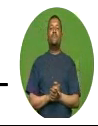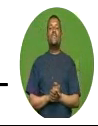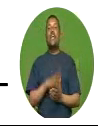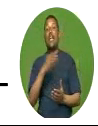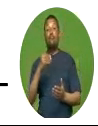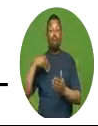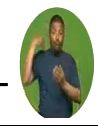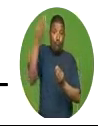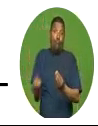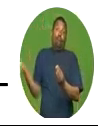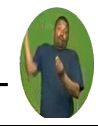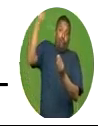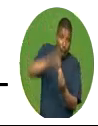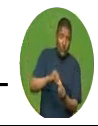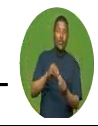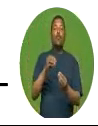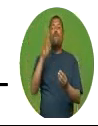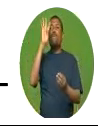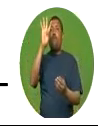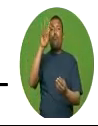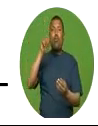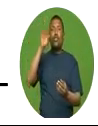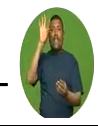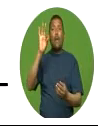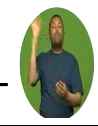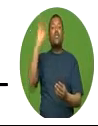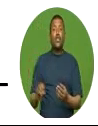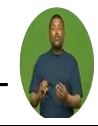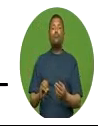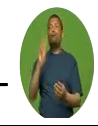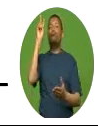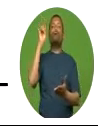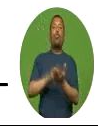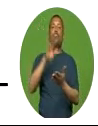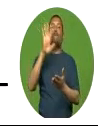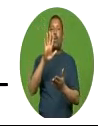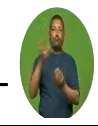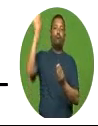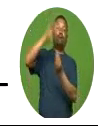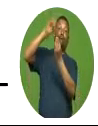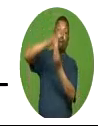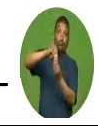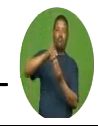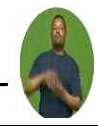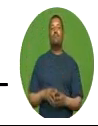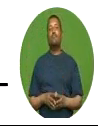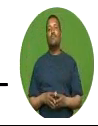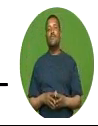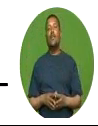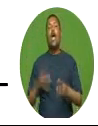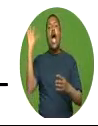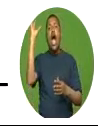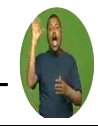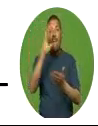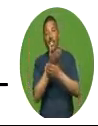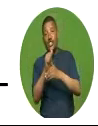and further increased to 4.9% in 2005. The